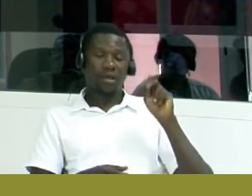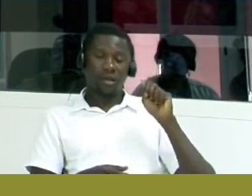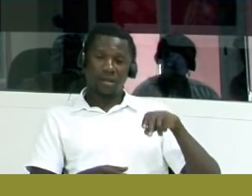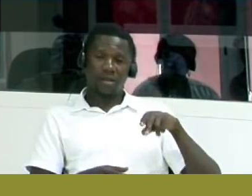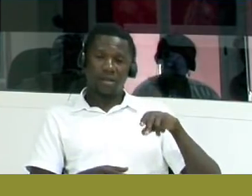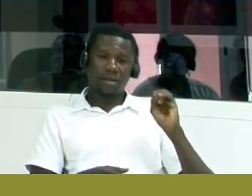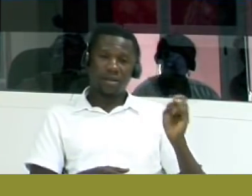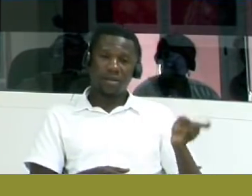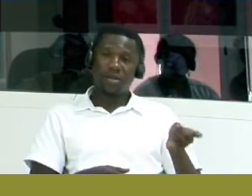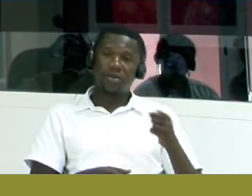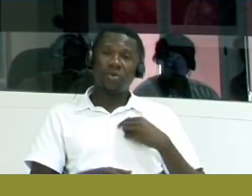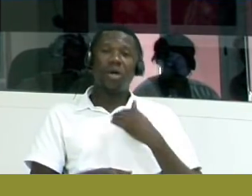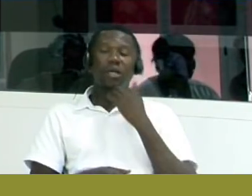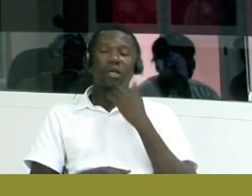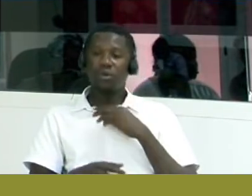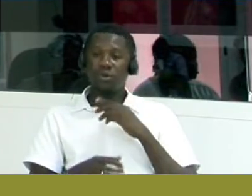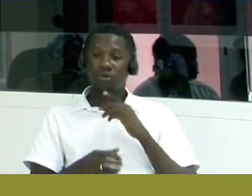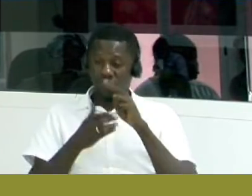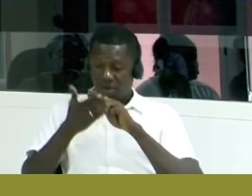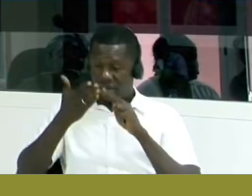here?